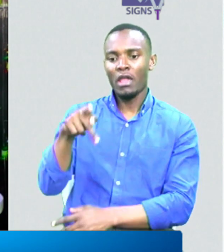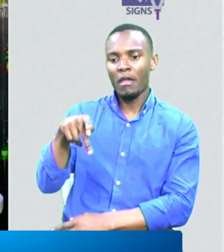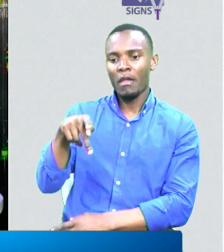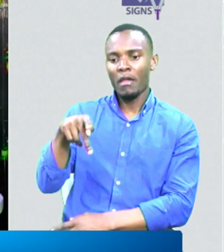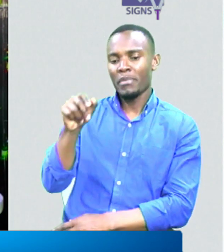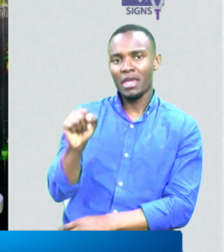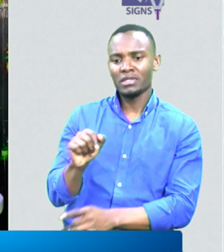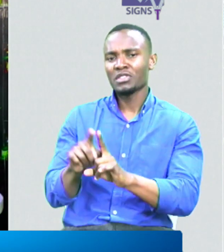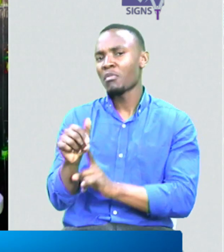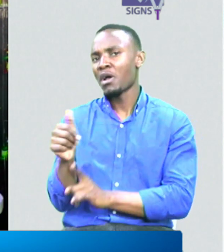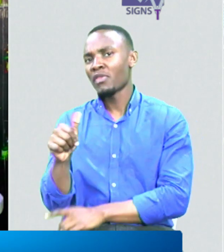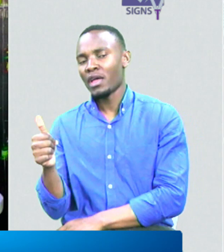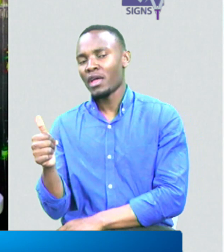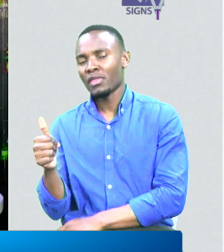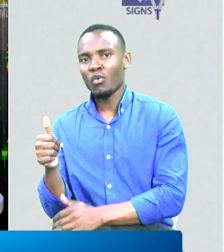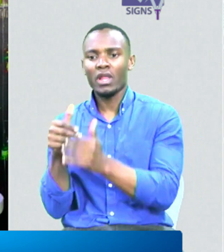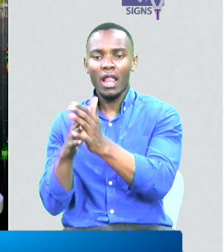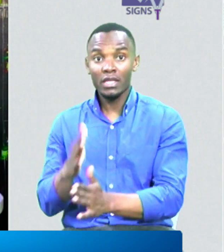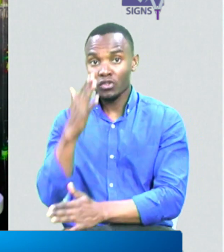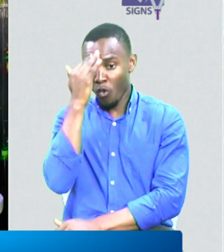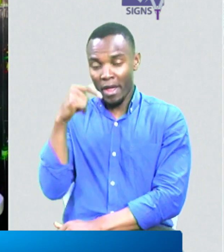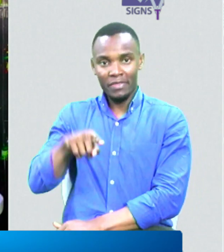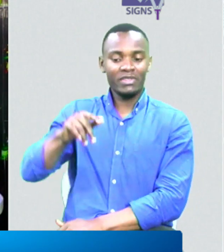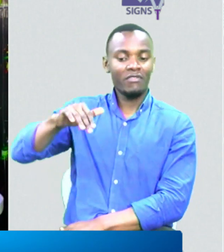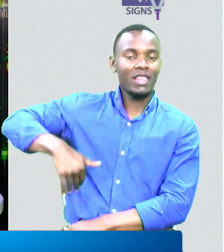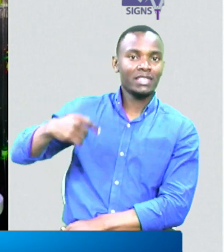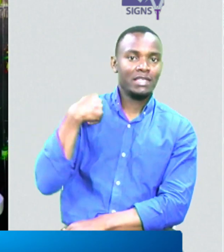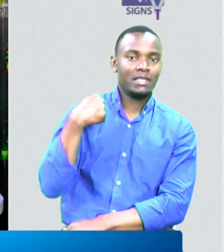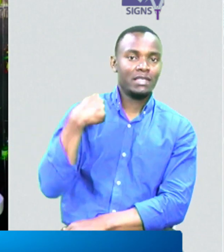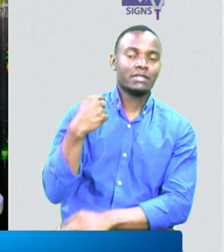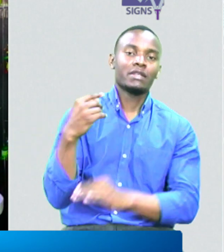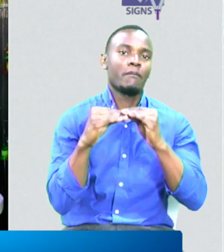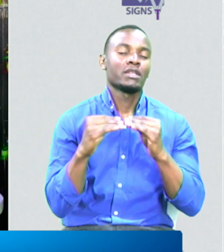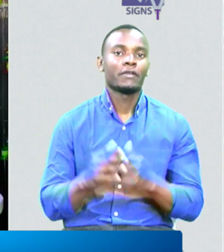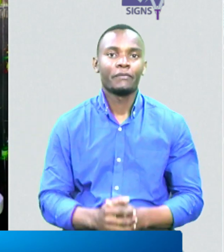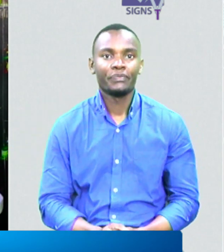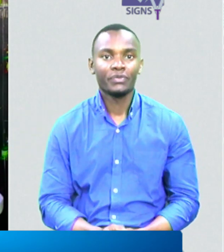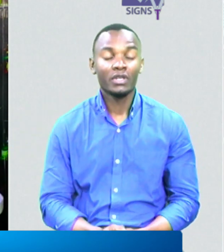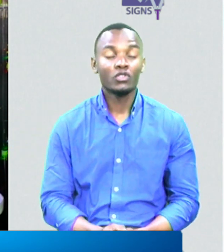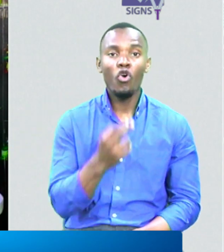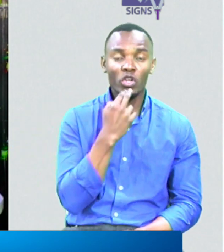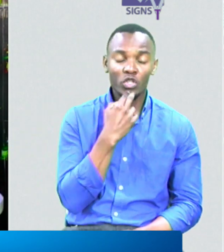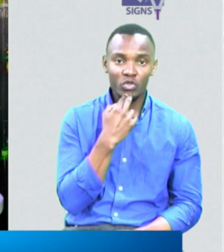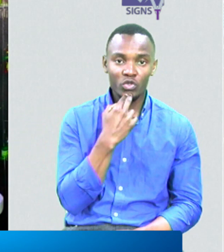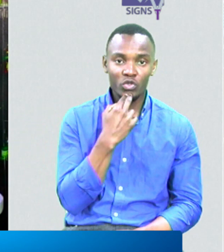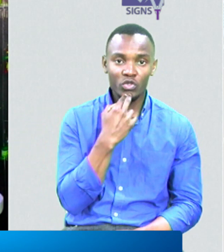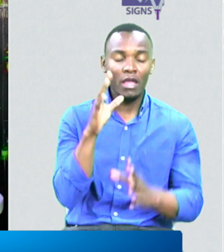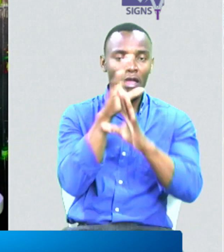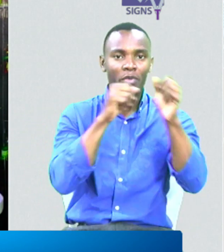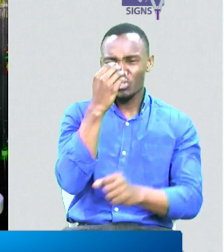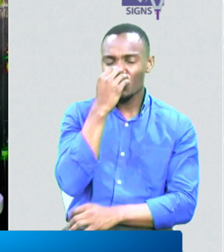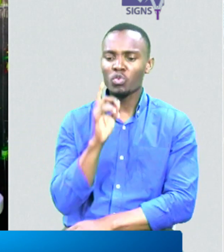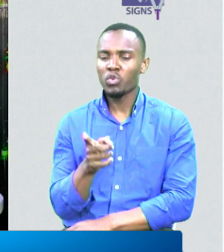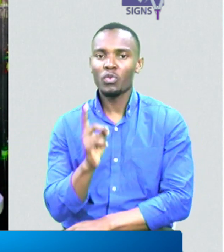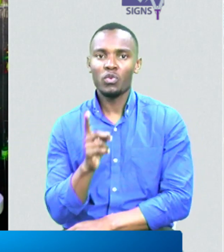CSS and PSS and other parastatal heads for being late yesterday. And President William Ruto